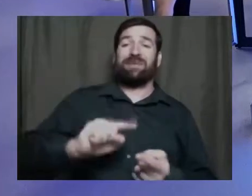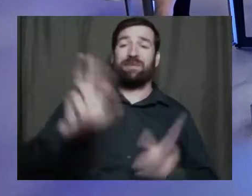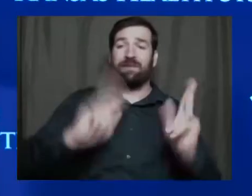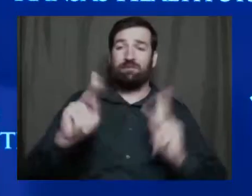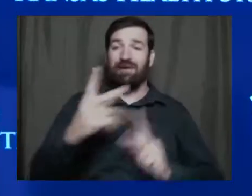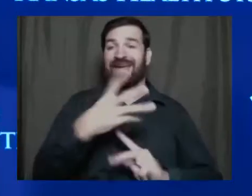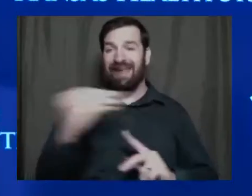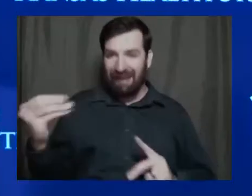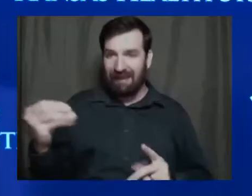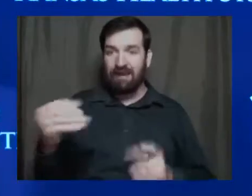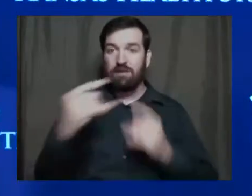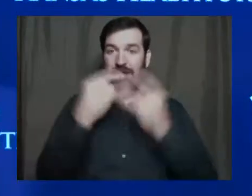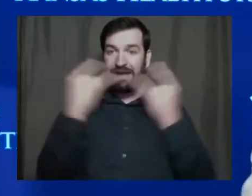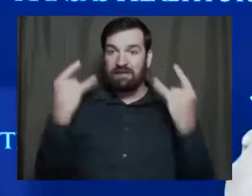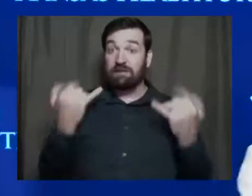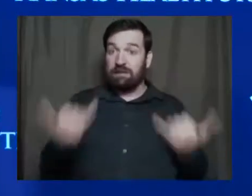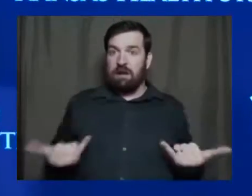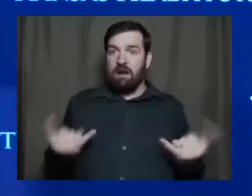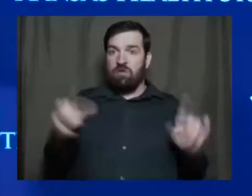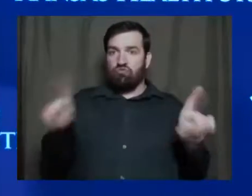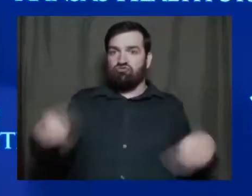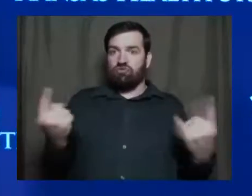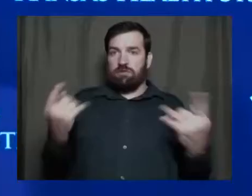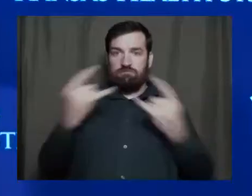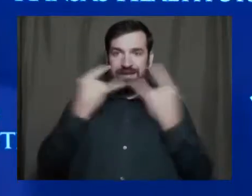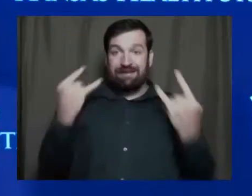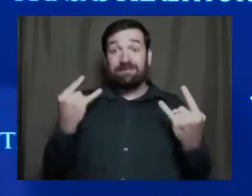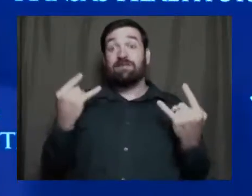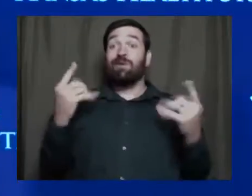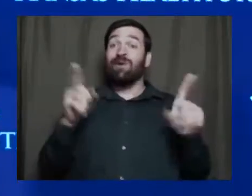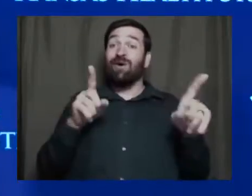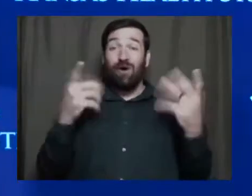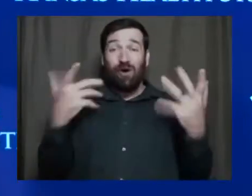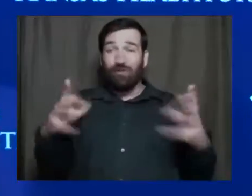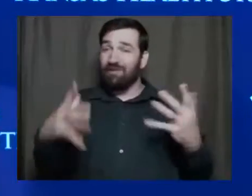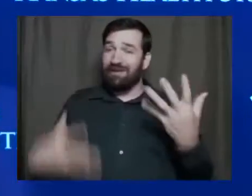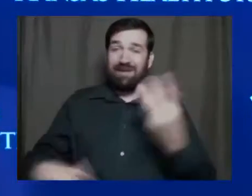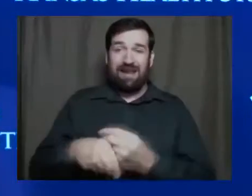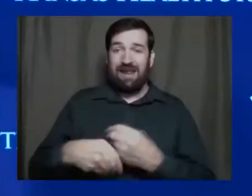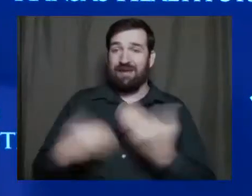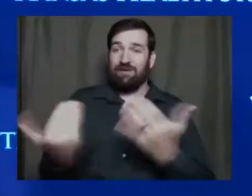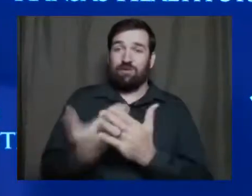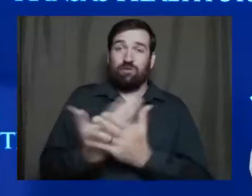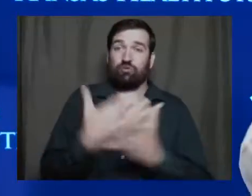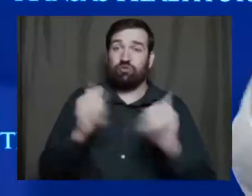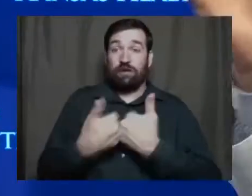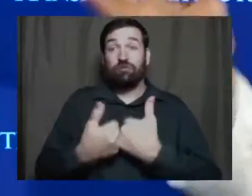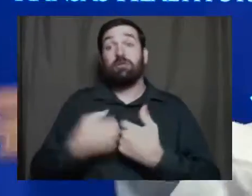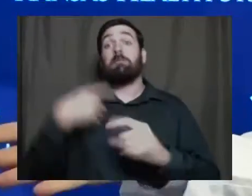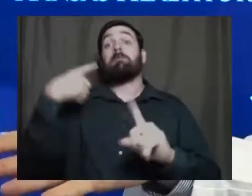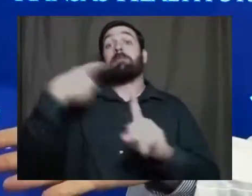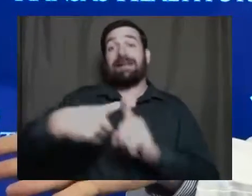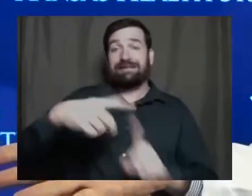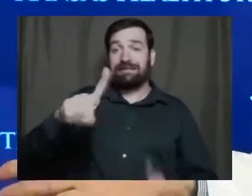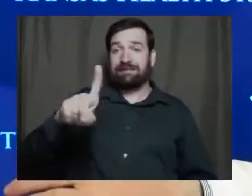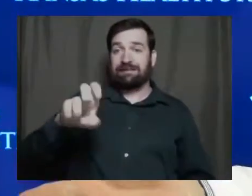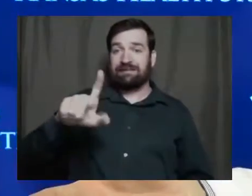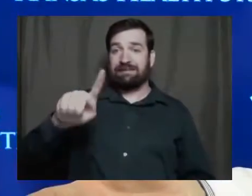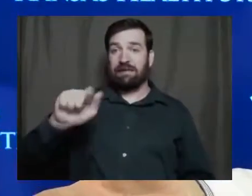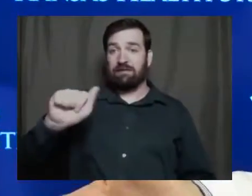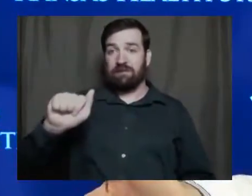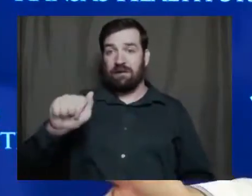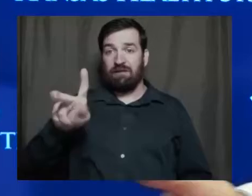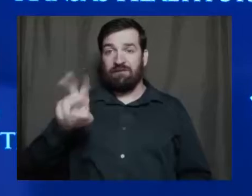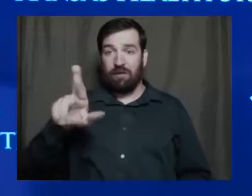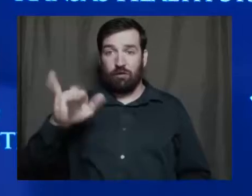and now we're just masking. So we're already throwing a new variable into the equation, and you got the Delta variant, which is so much more transmissible